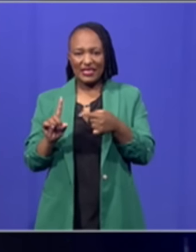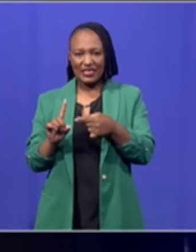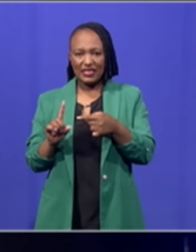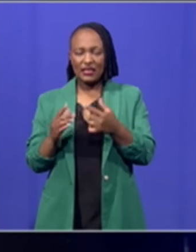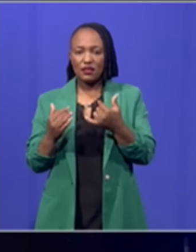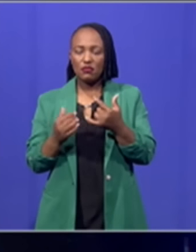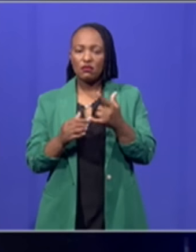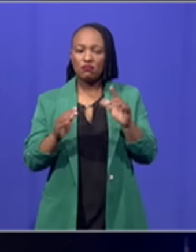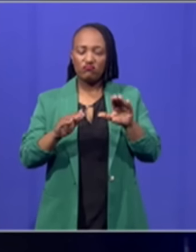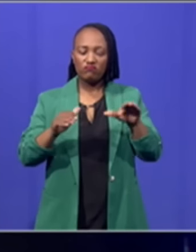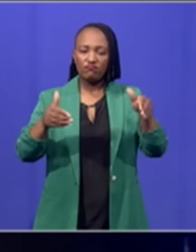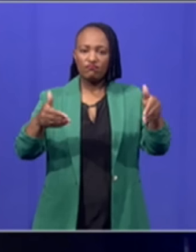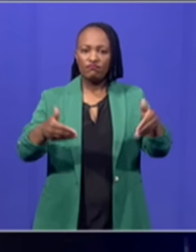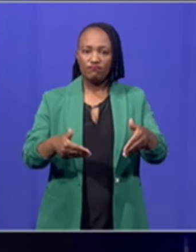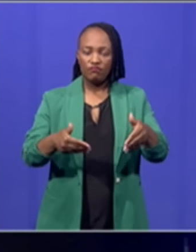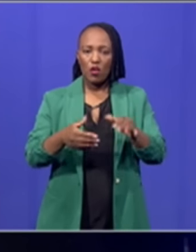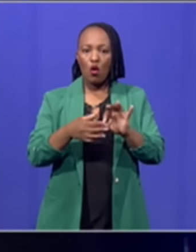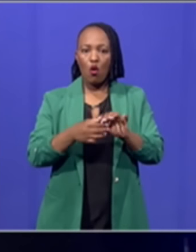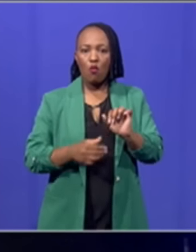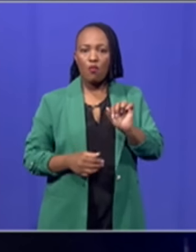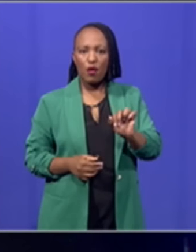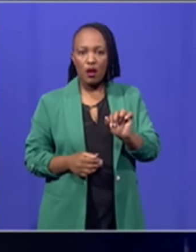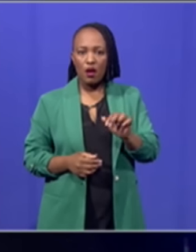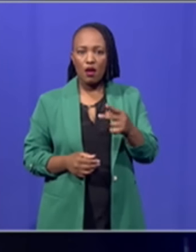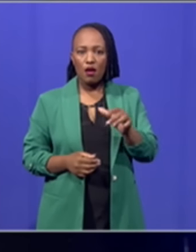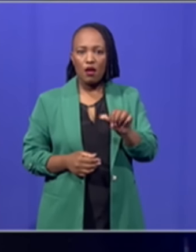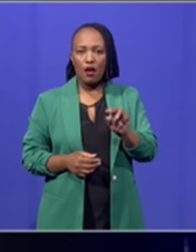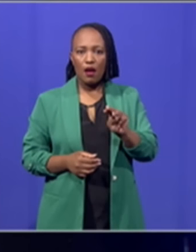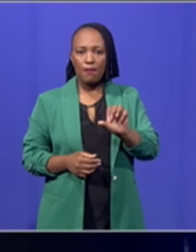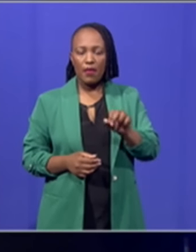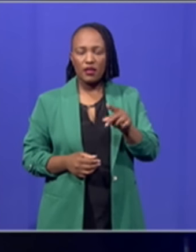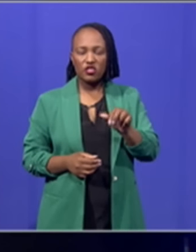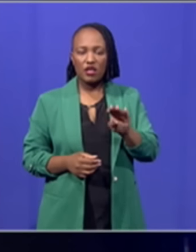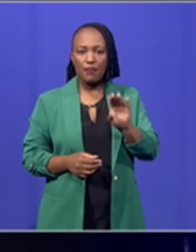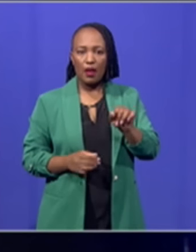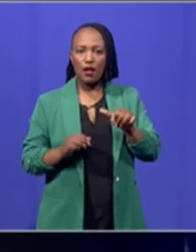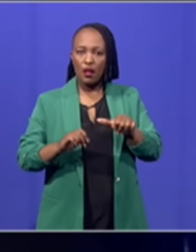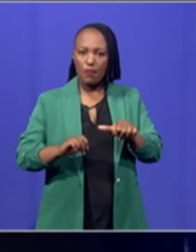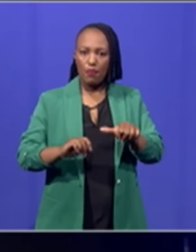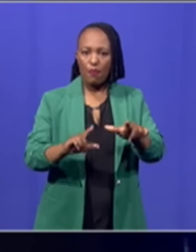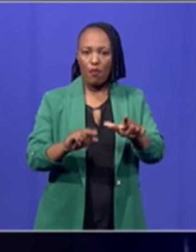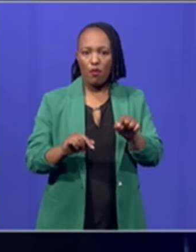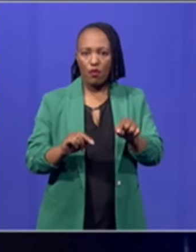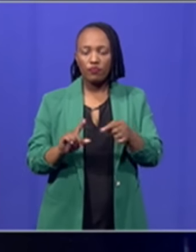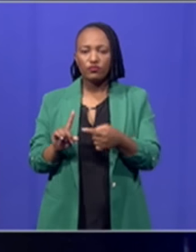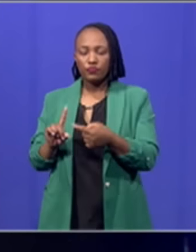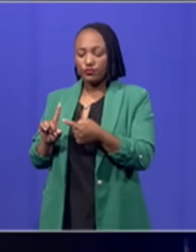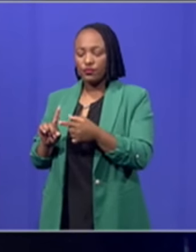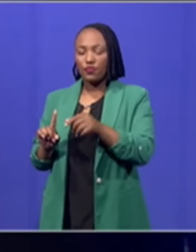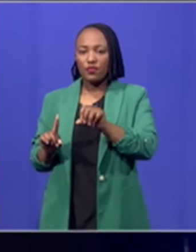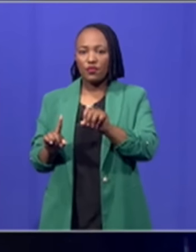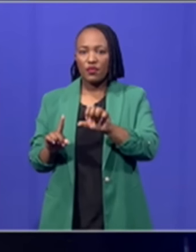kwa motsing wa gabo kwa Hamashaba mo Kondeni kwa ntle ga Emily kwa Limpopo. Sejobe wa dingwaga